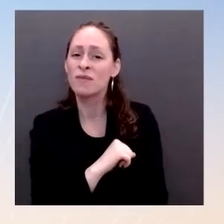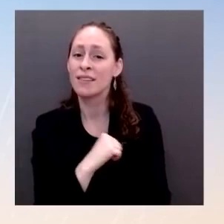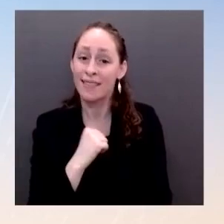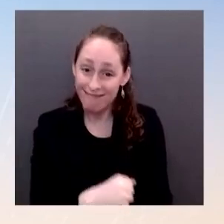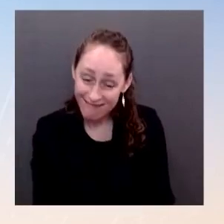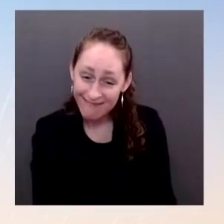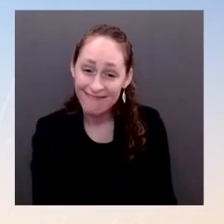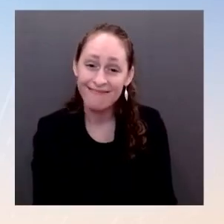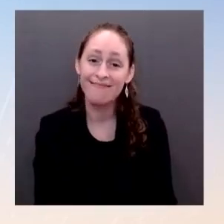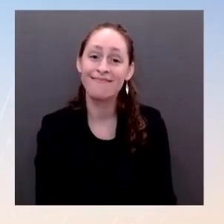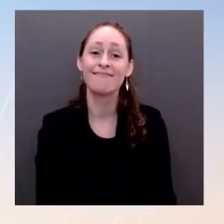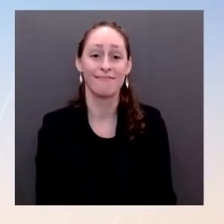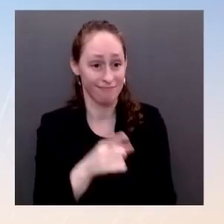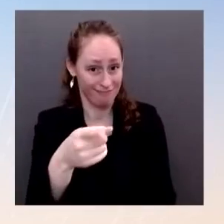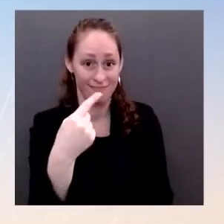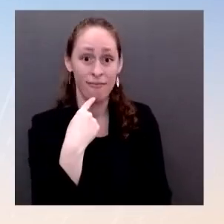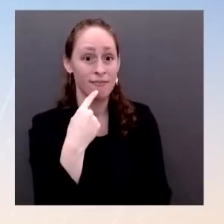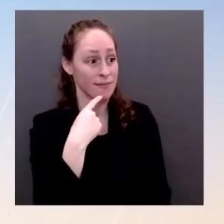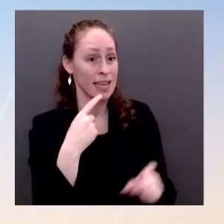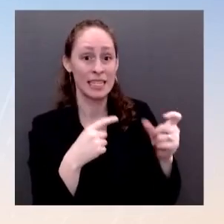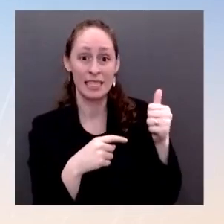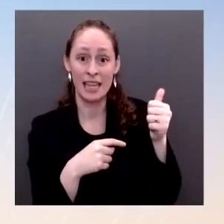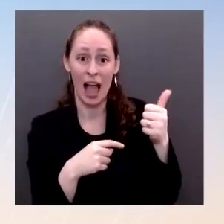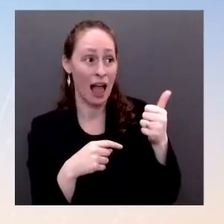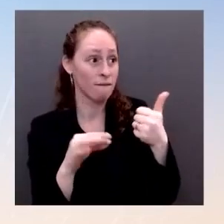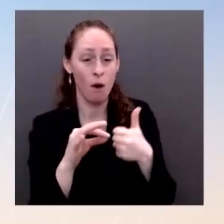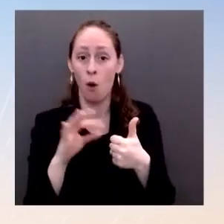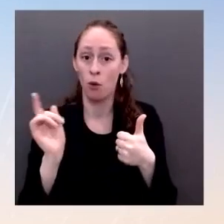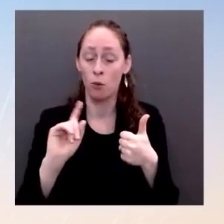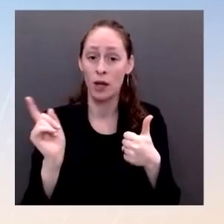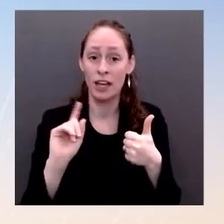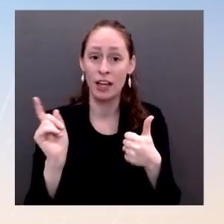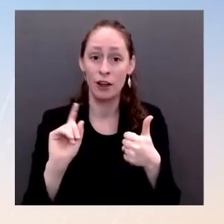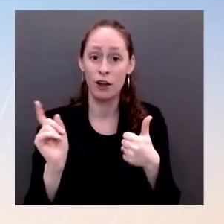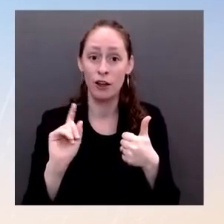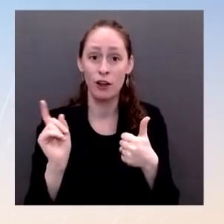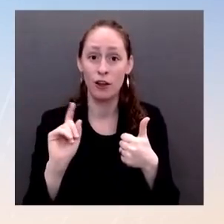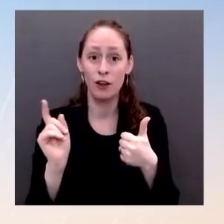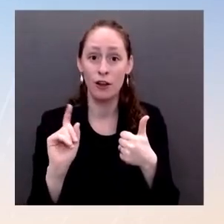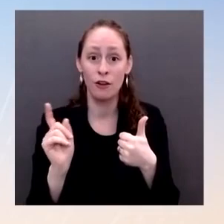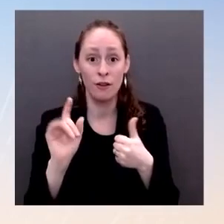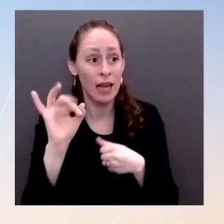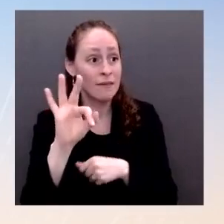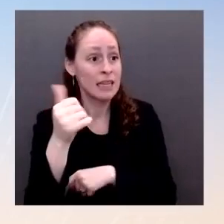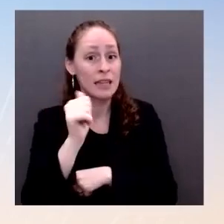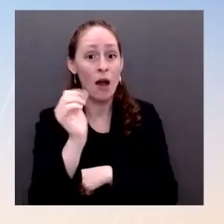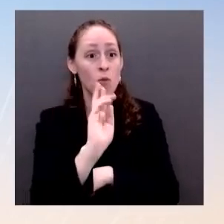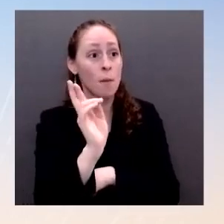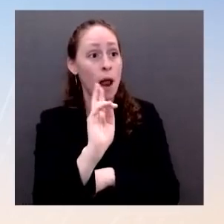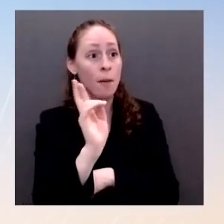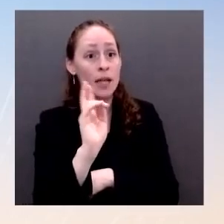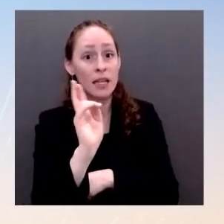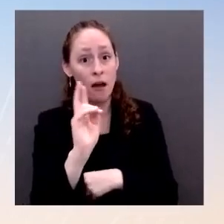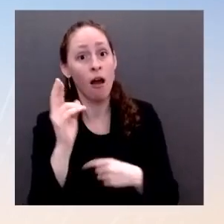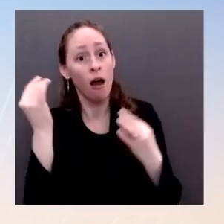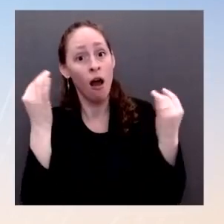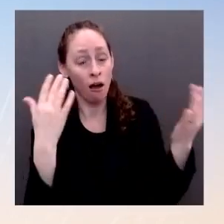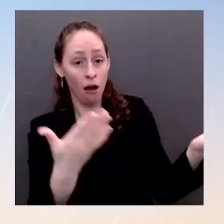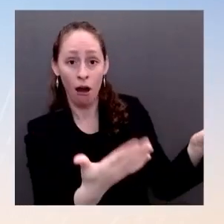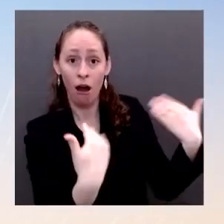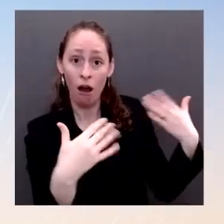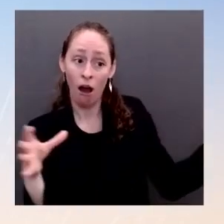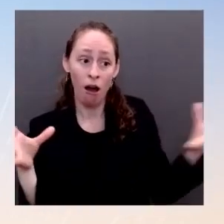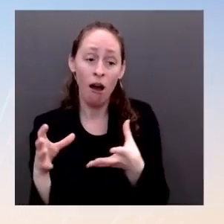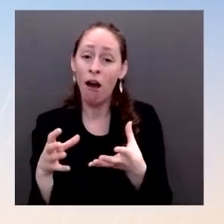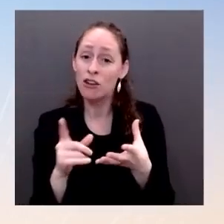listen. leave. If there are 10 Republicans who want to come support the child tax credit or something else, great. They're welcome. Let's have a conversation about it. But